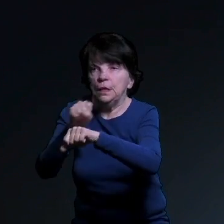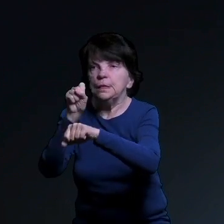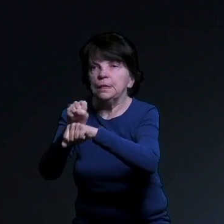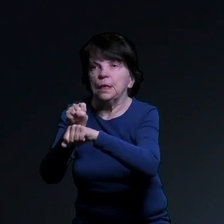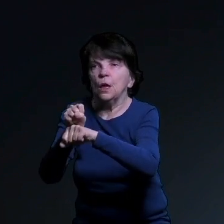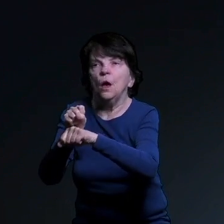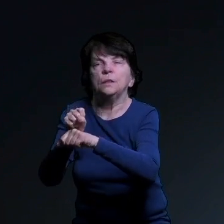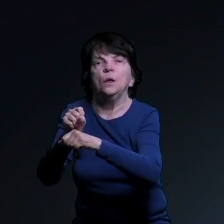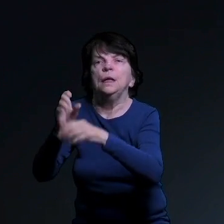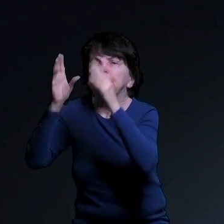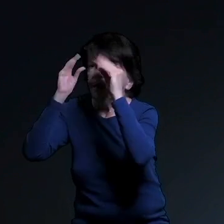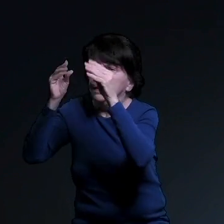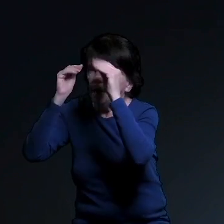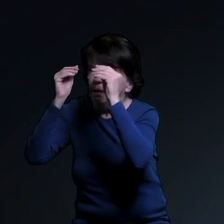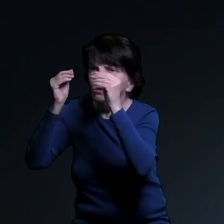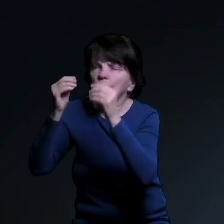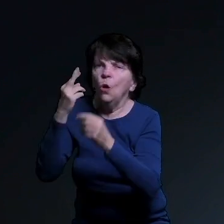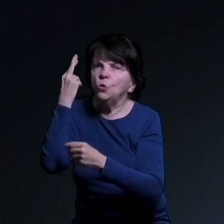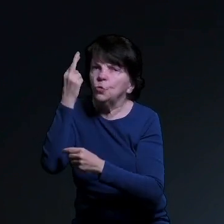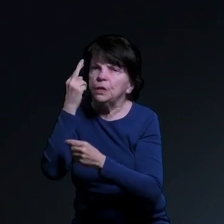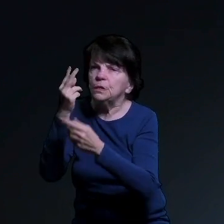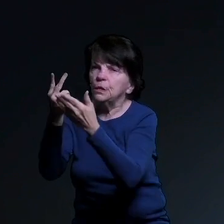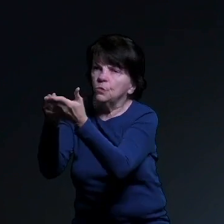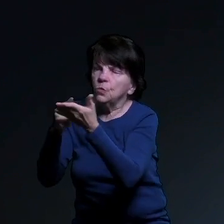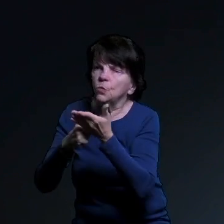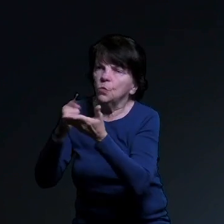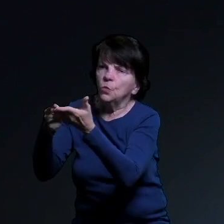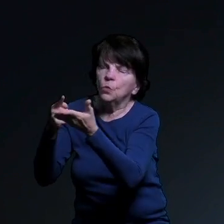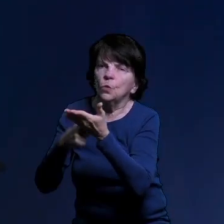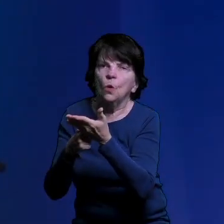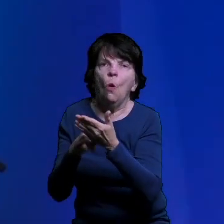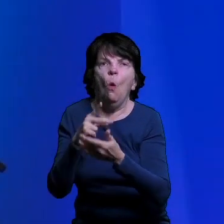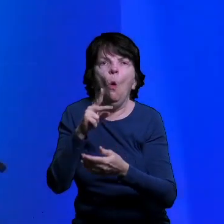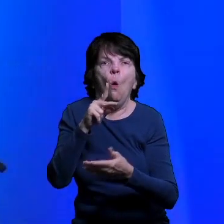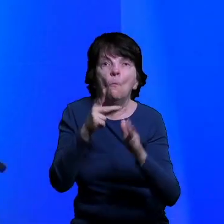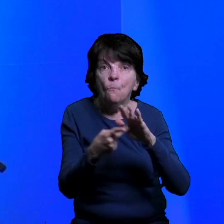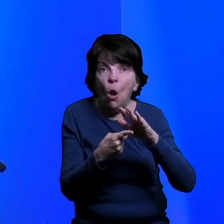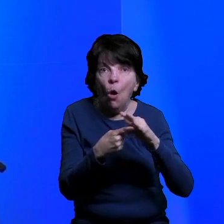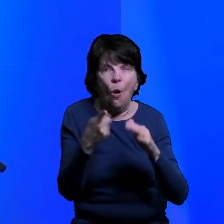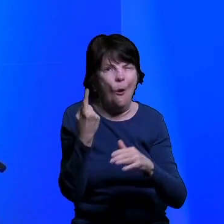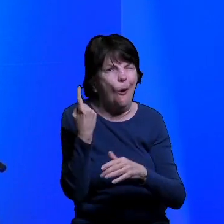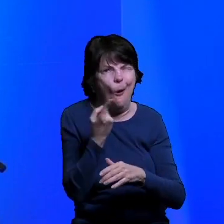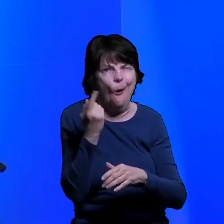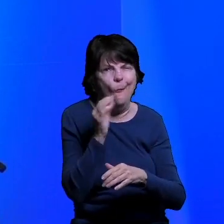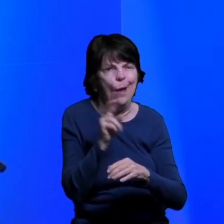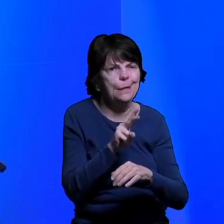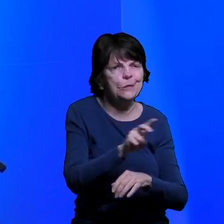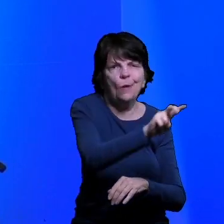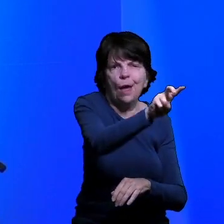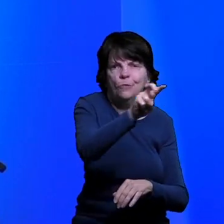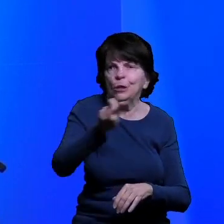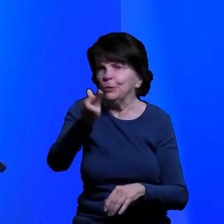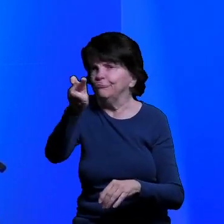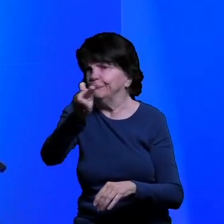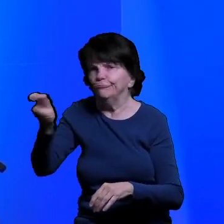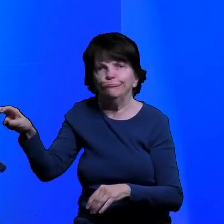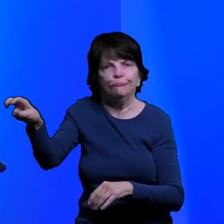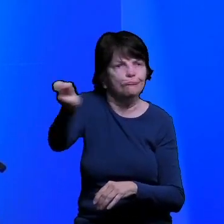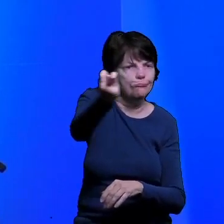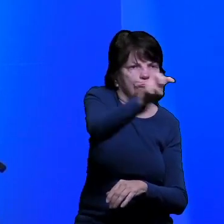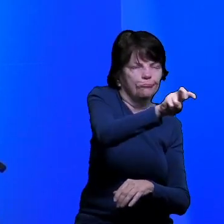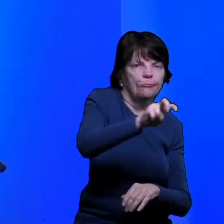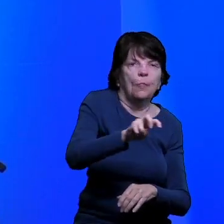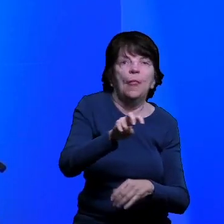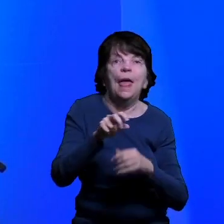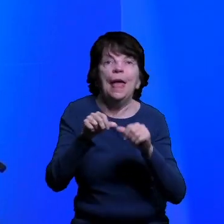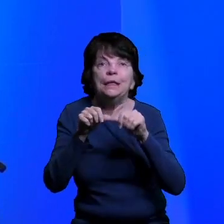stay longer, but he declined. Paul was always on the move. And because of Paul's willingness to move and to continue to